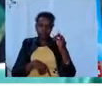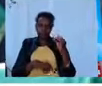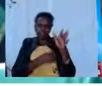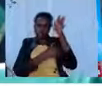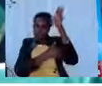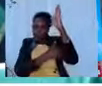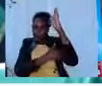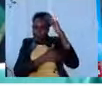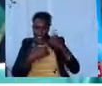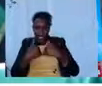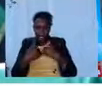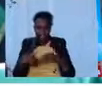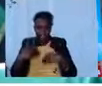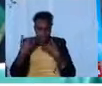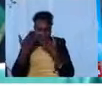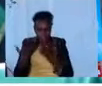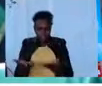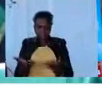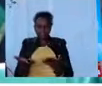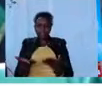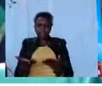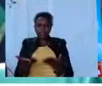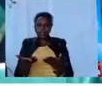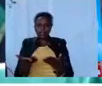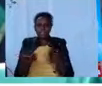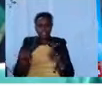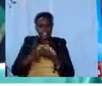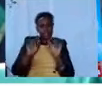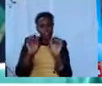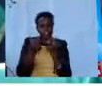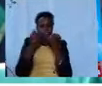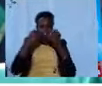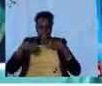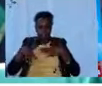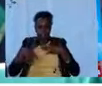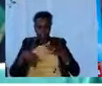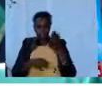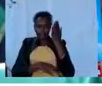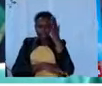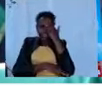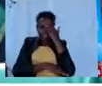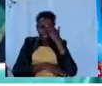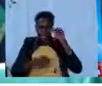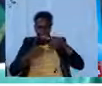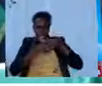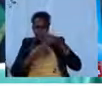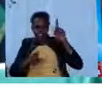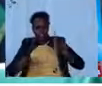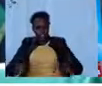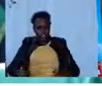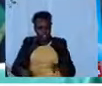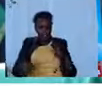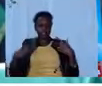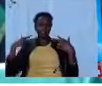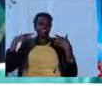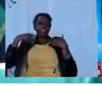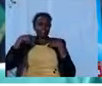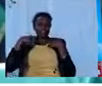God had delivered the people of Israel out of a life of